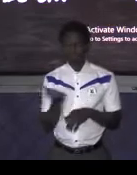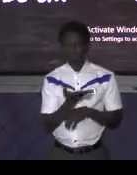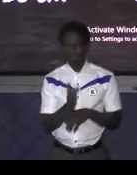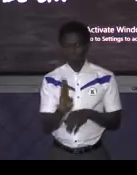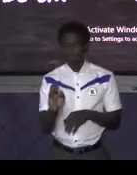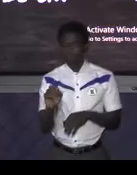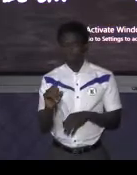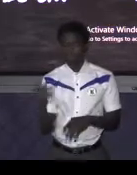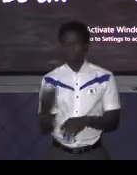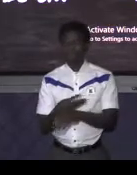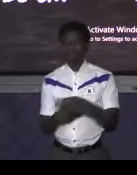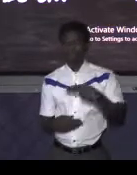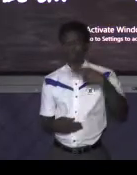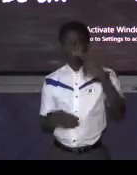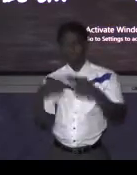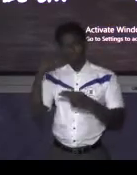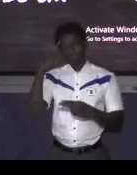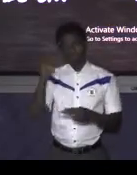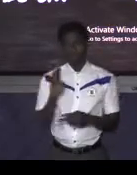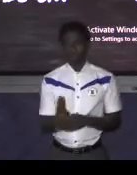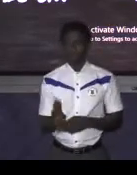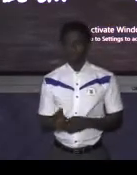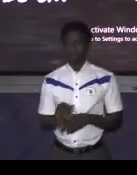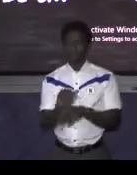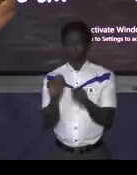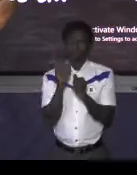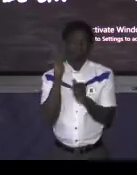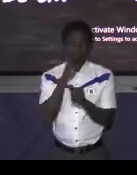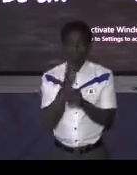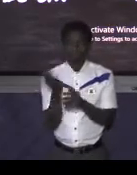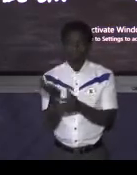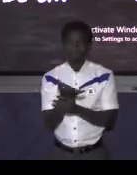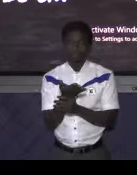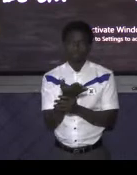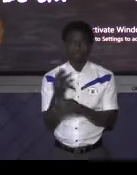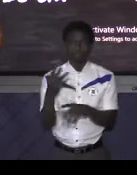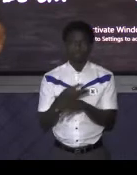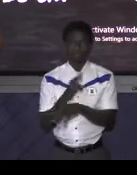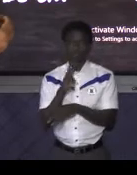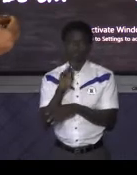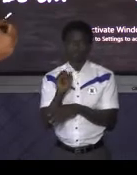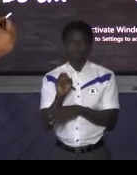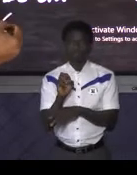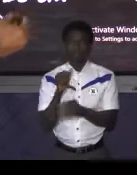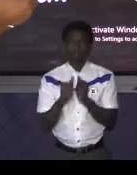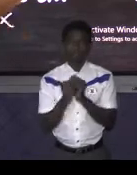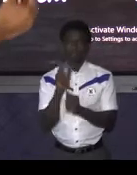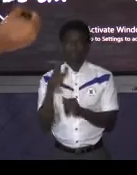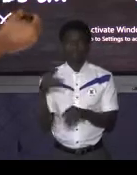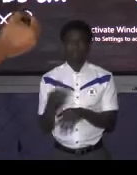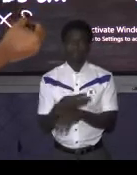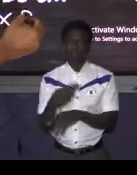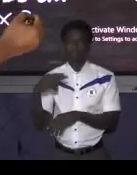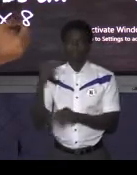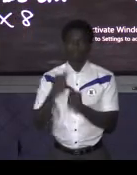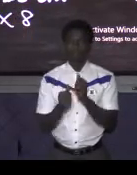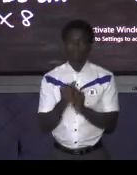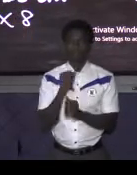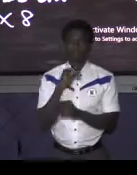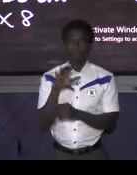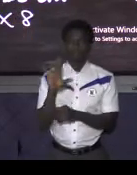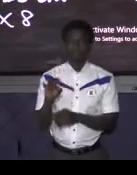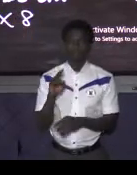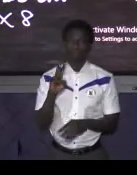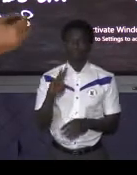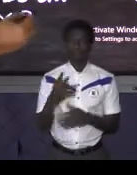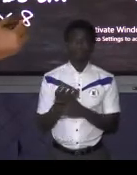for shape B, area will be half times the base, which is 3, times the height, which is 8.